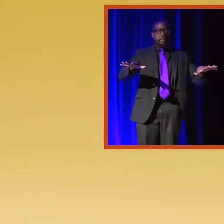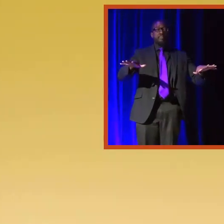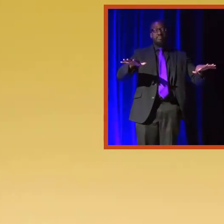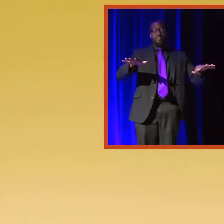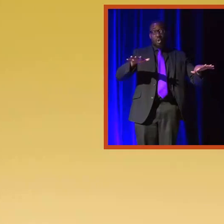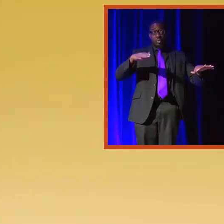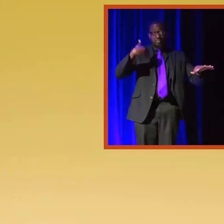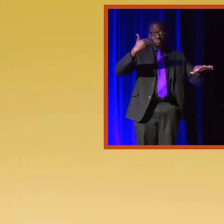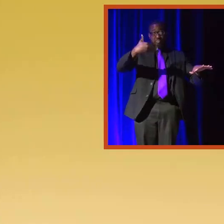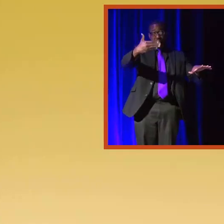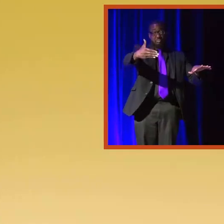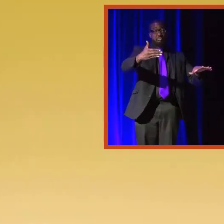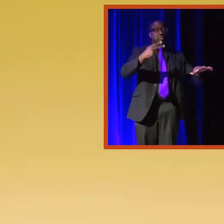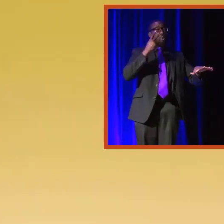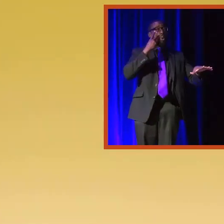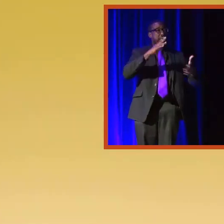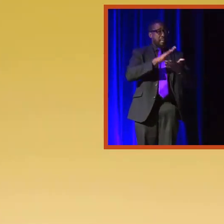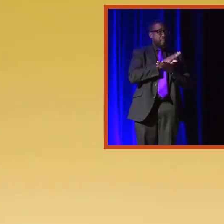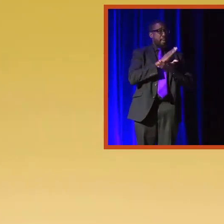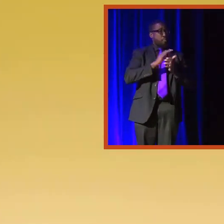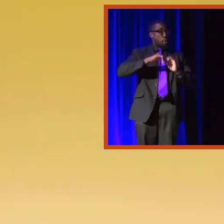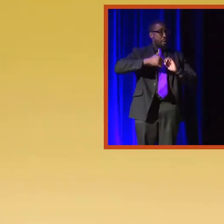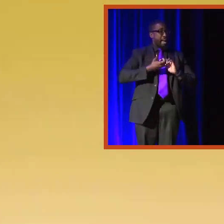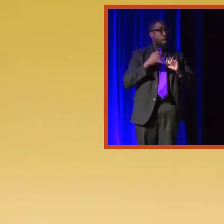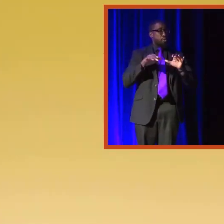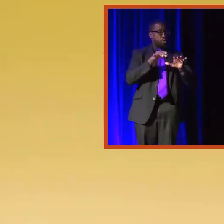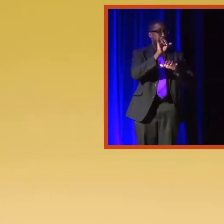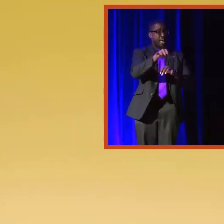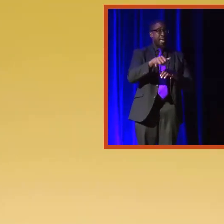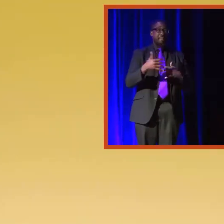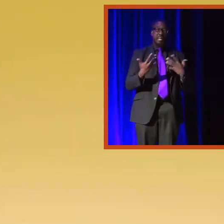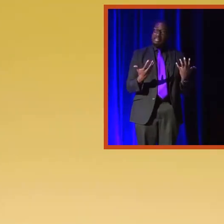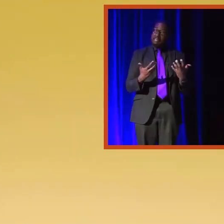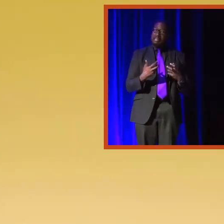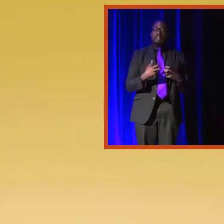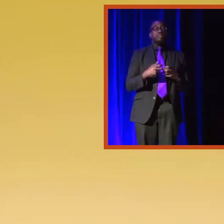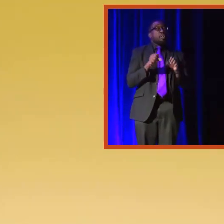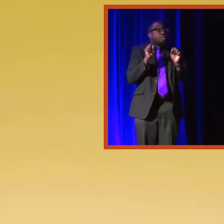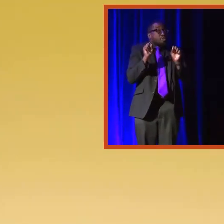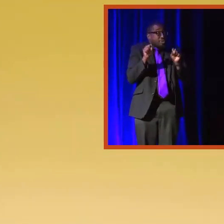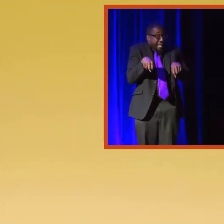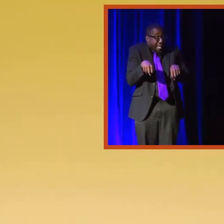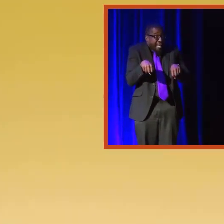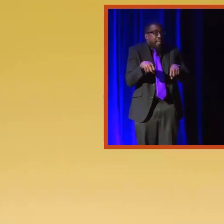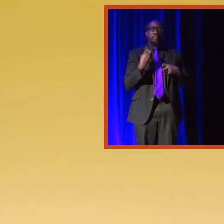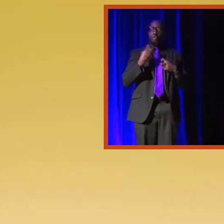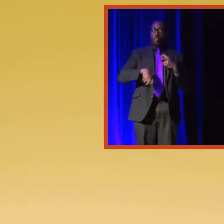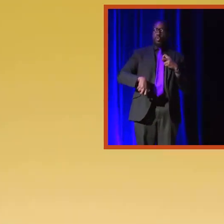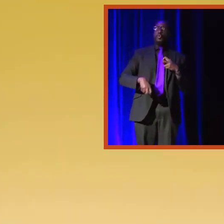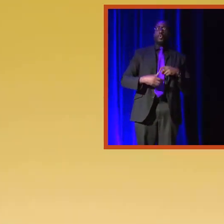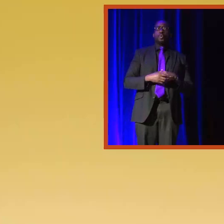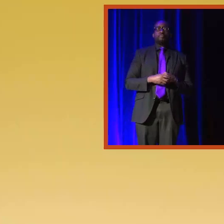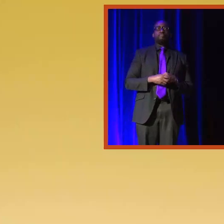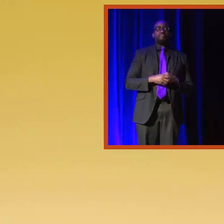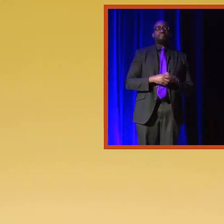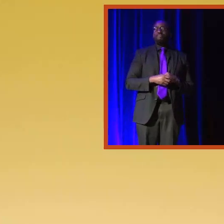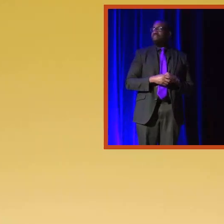to actually do this. But it's very much, I'm happy to say it's very doable in the near future. Okay, thank you so